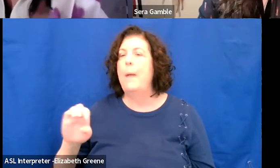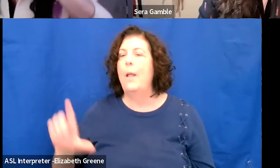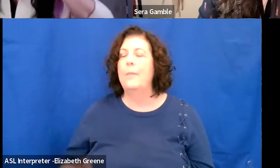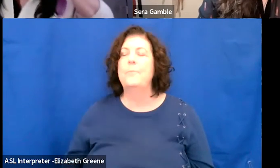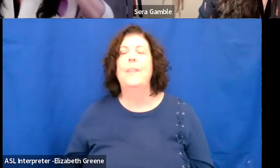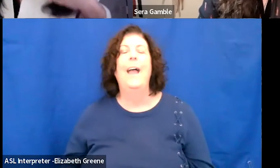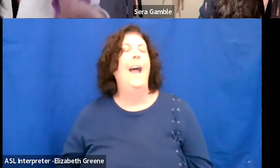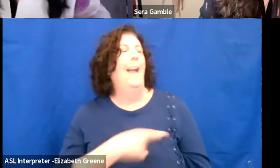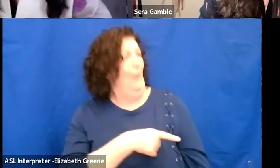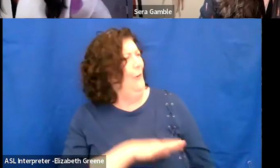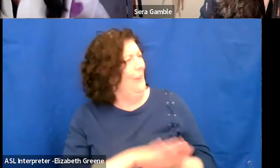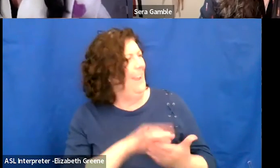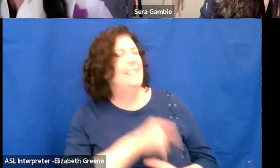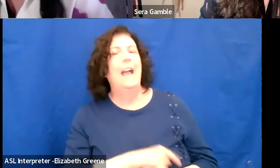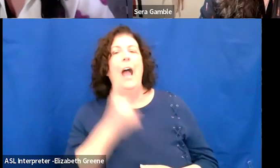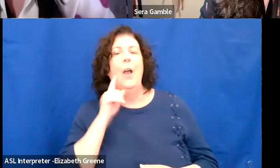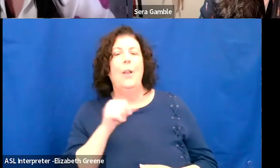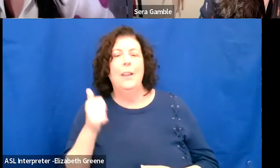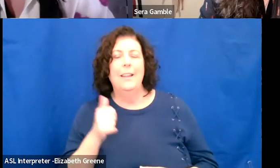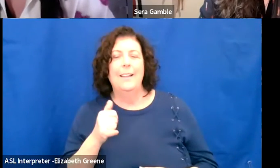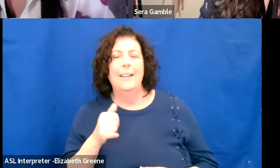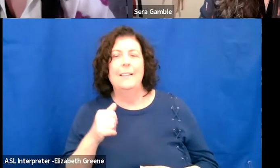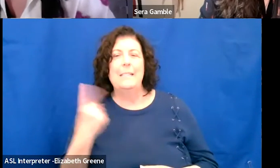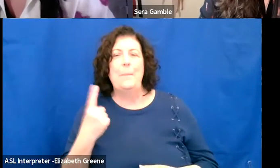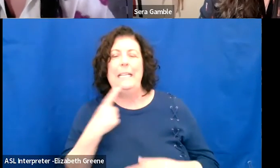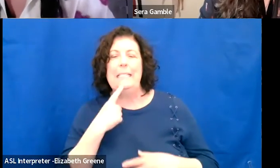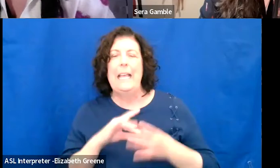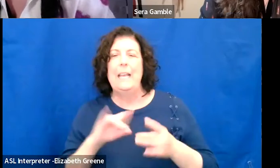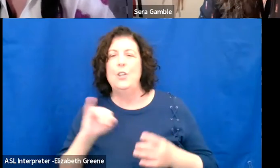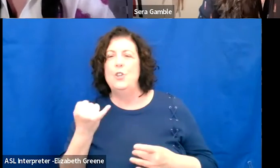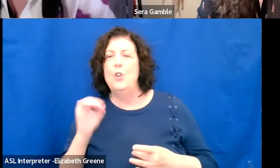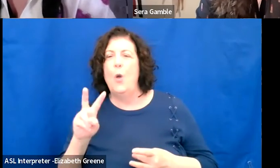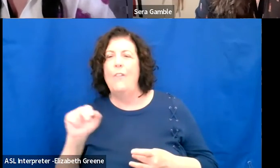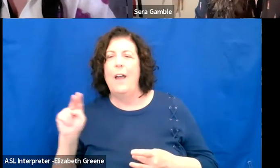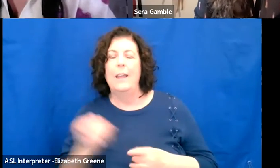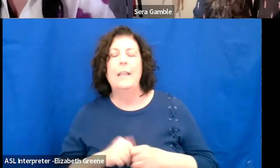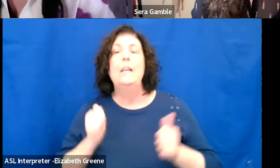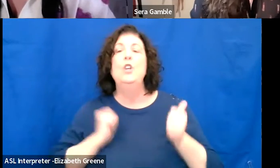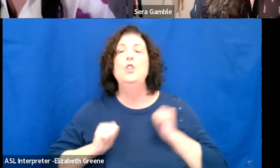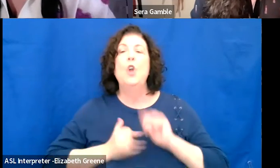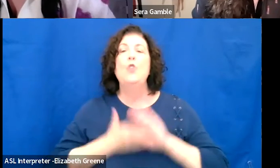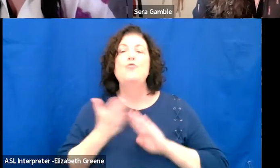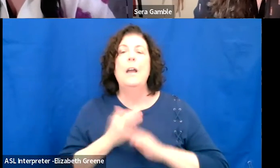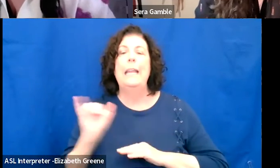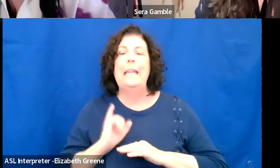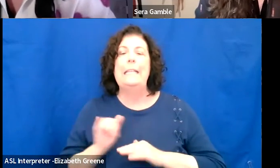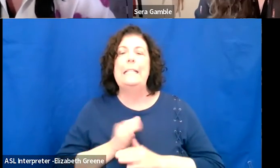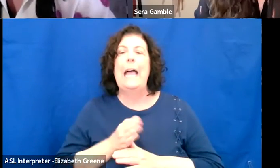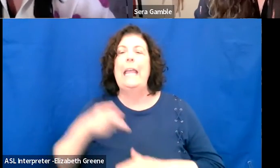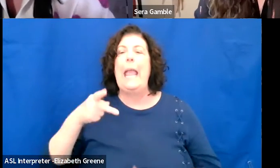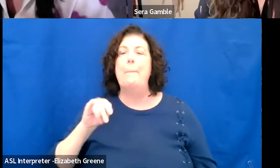I don't know if she said it or not, but it was, showrunning is like a pie eating contest where the prize is more